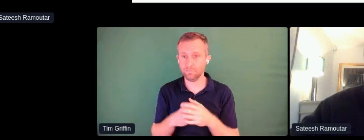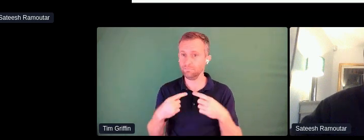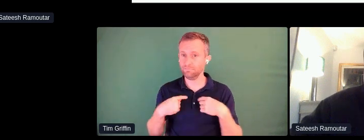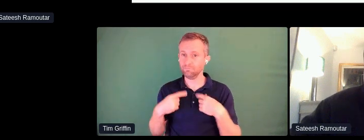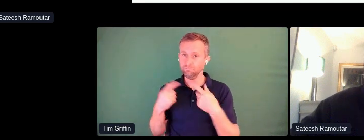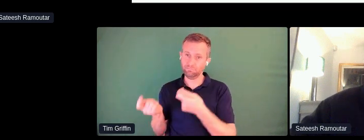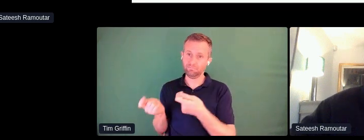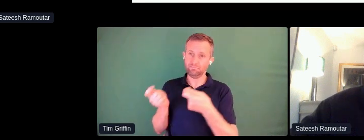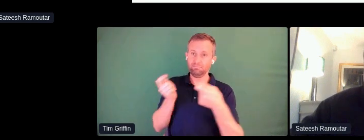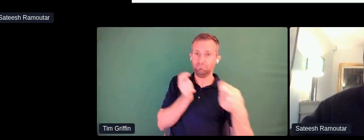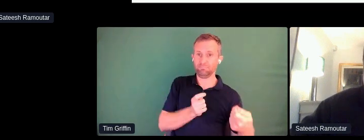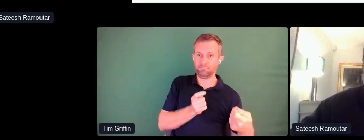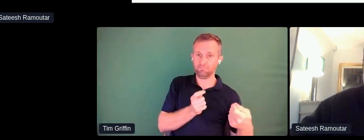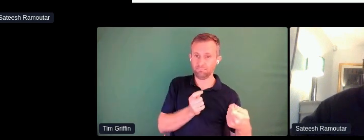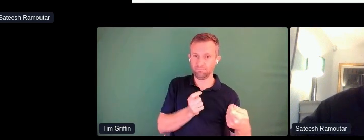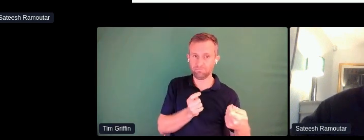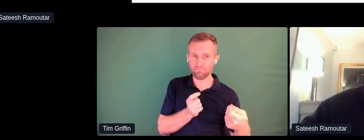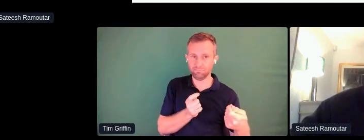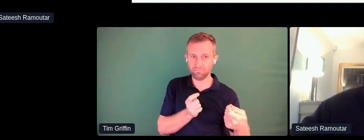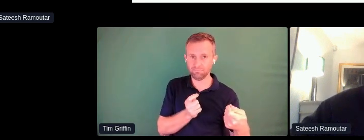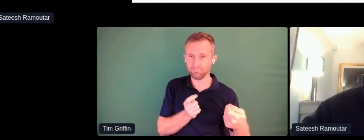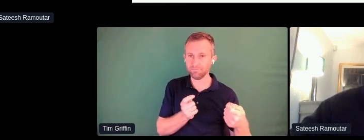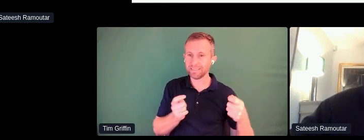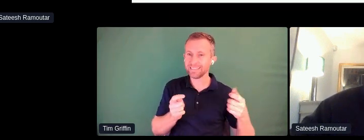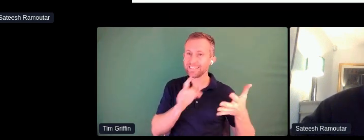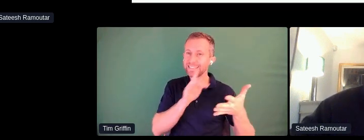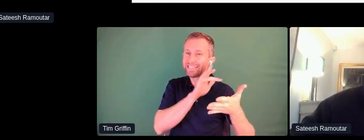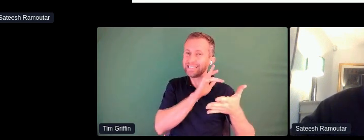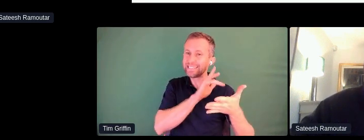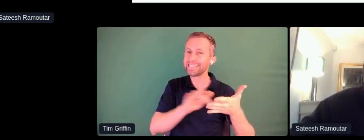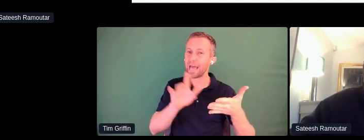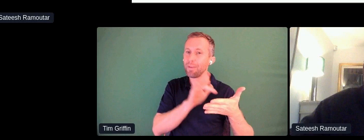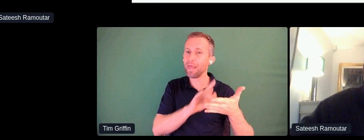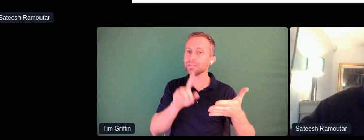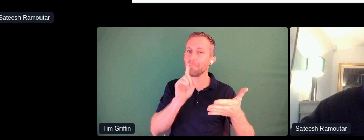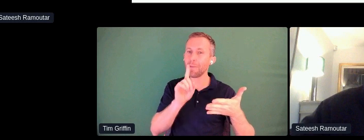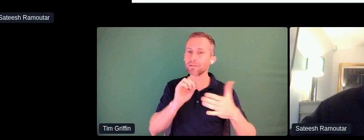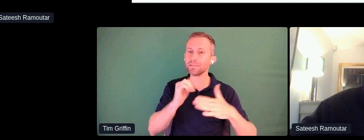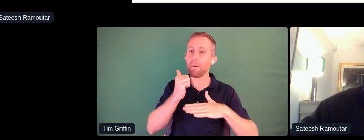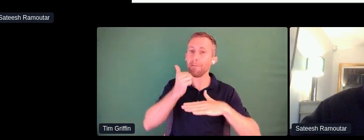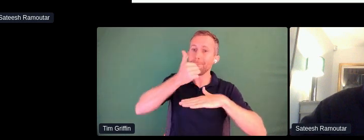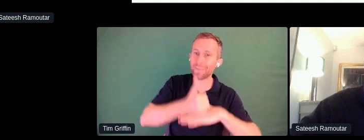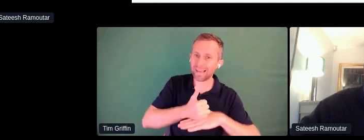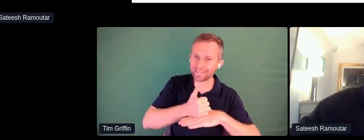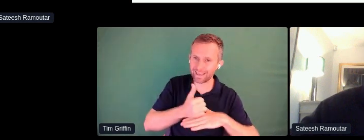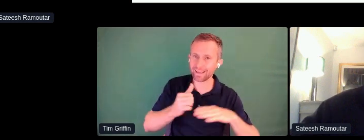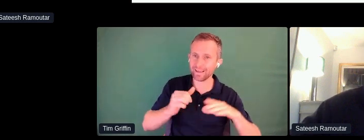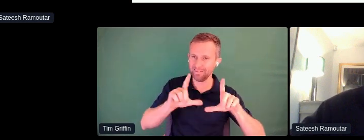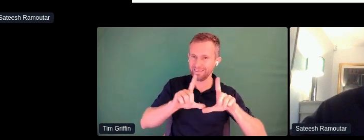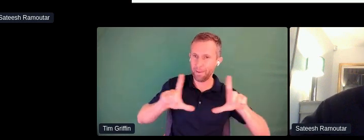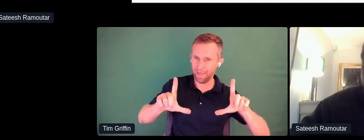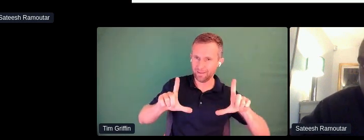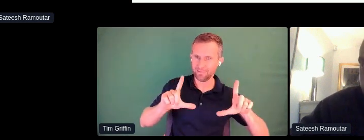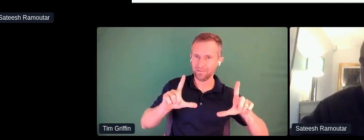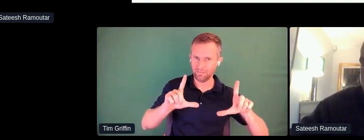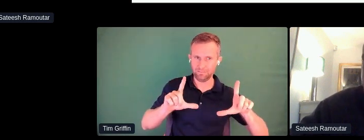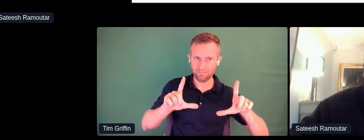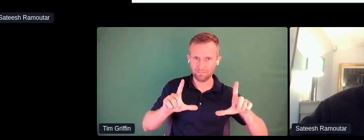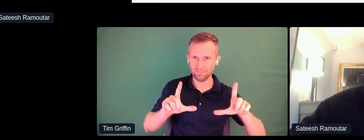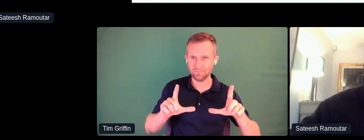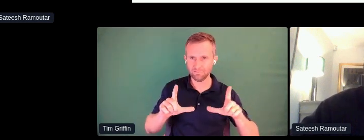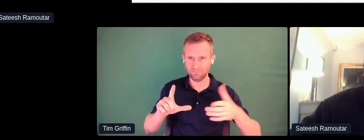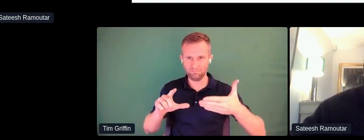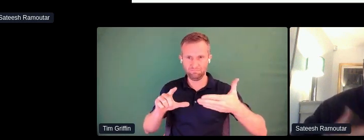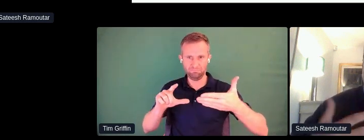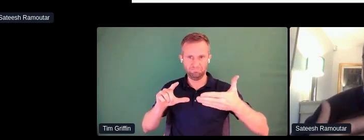fairly easy to use, simplified, less functionality tablet. Just a few things, large buttons, large